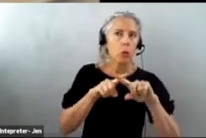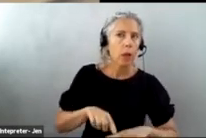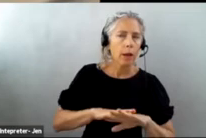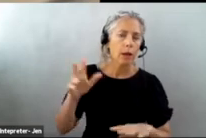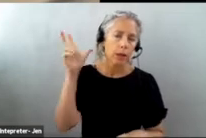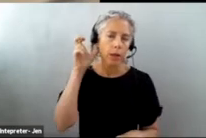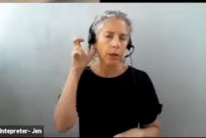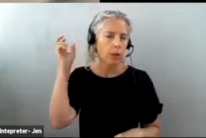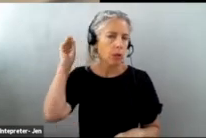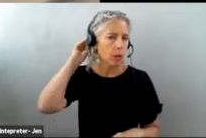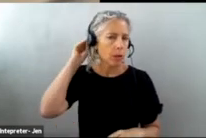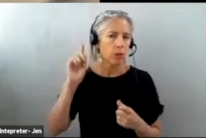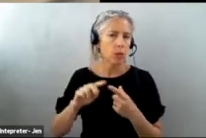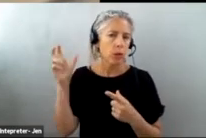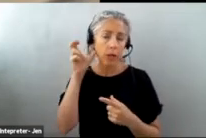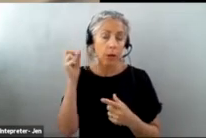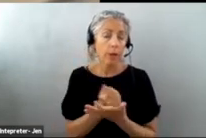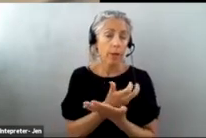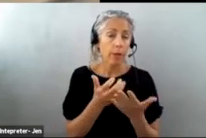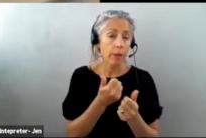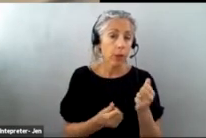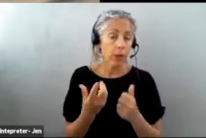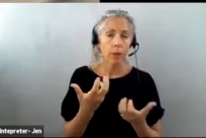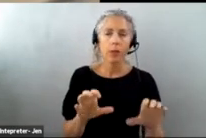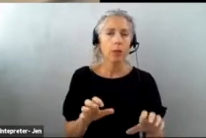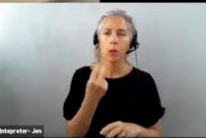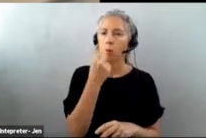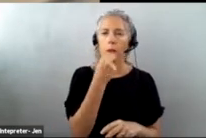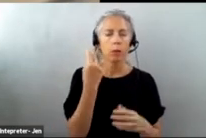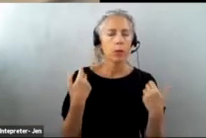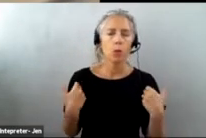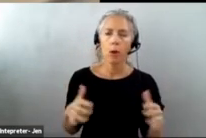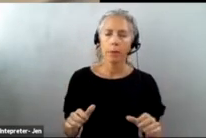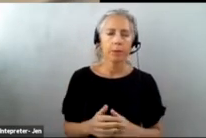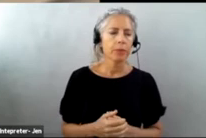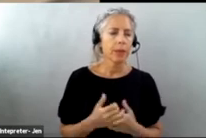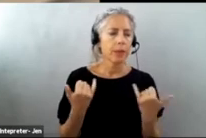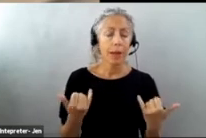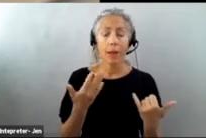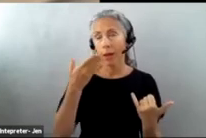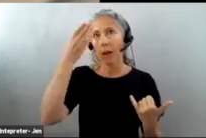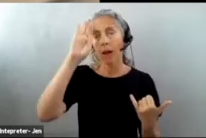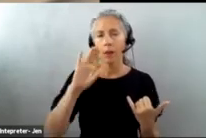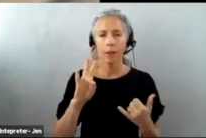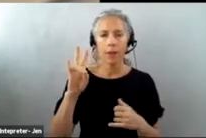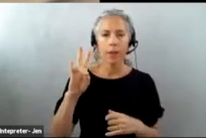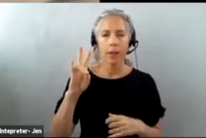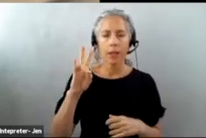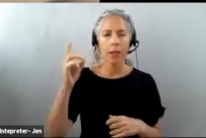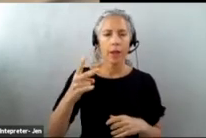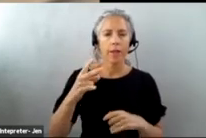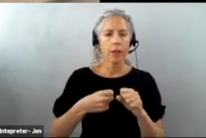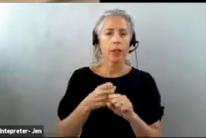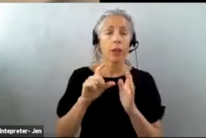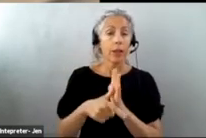his cochlear implants to hear everything. We didn't want him reading our lips. And now, thank God, 7.5 years later, he